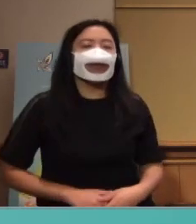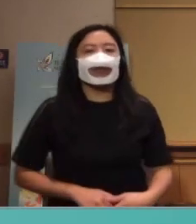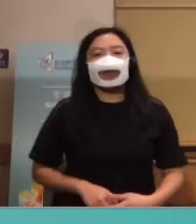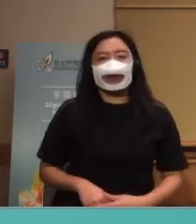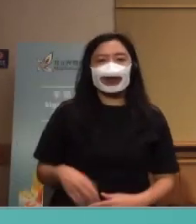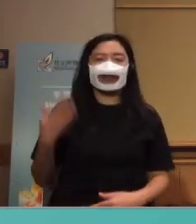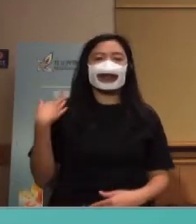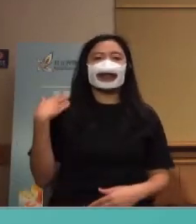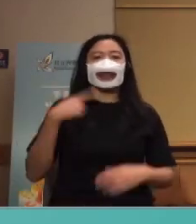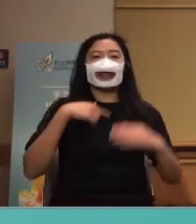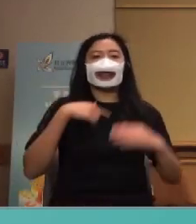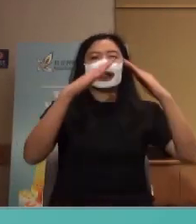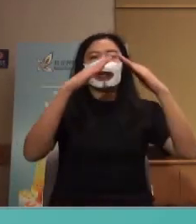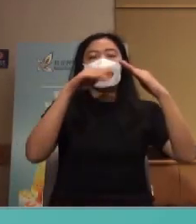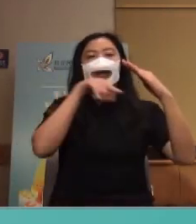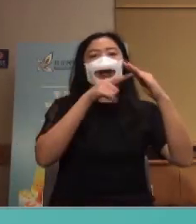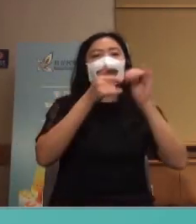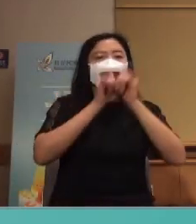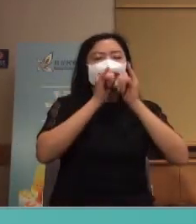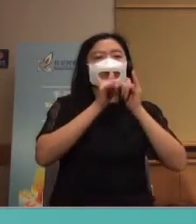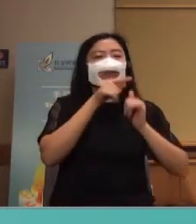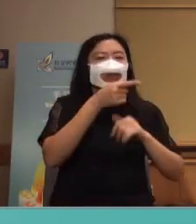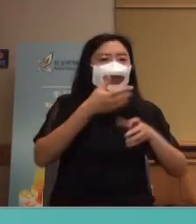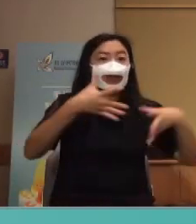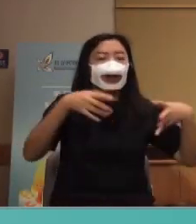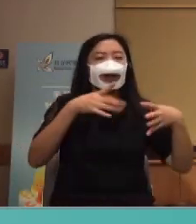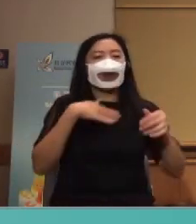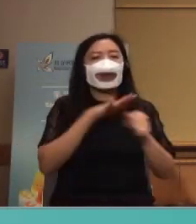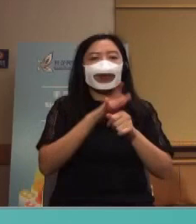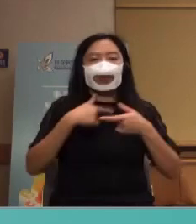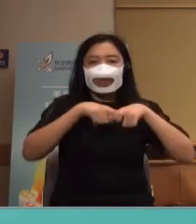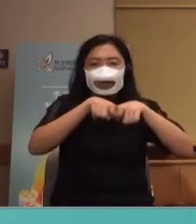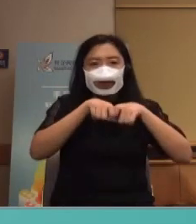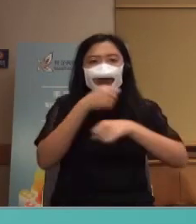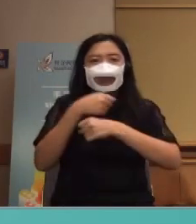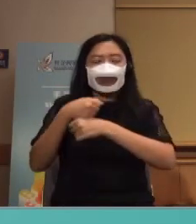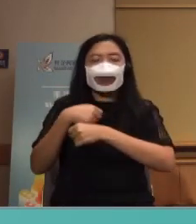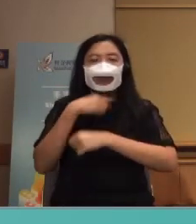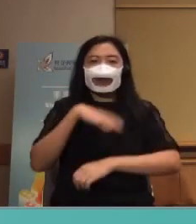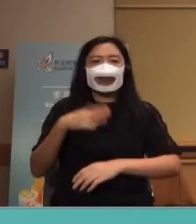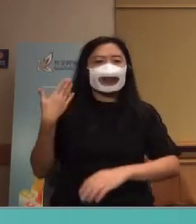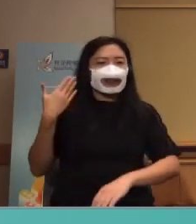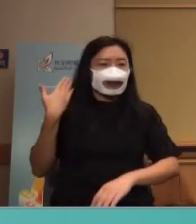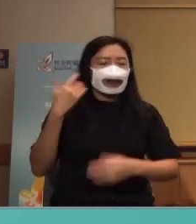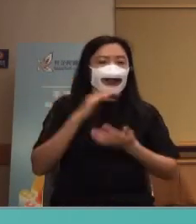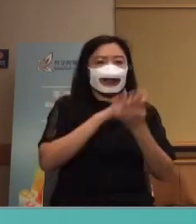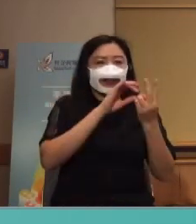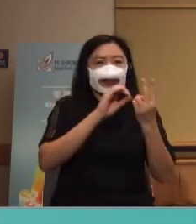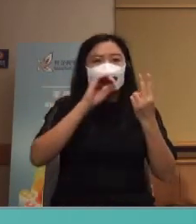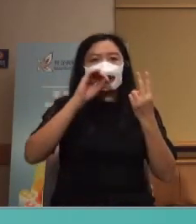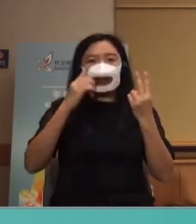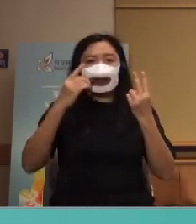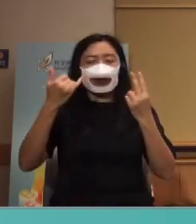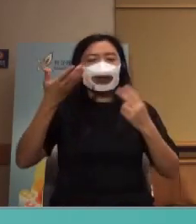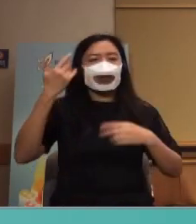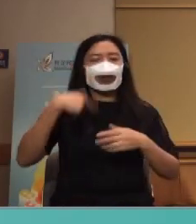different ways people apply blockchain. I wrote a master's thesis on climate finance in 2016, so almost 6 years ago.